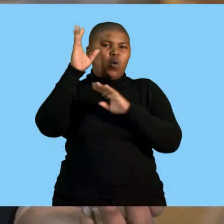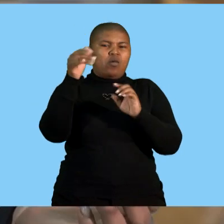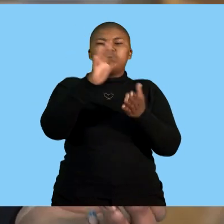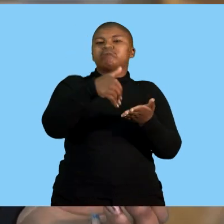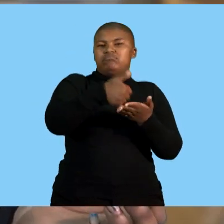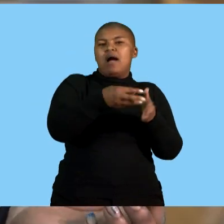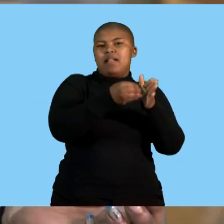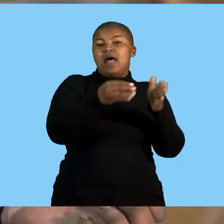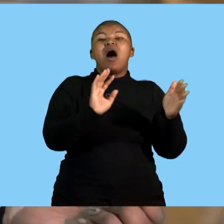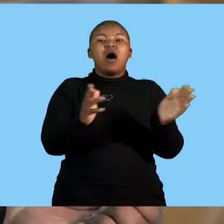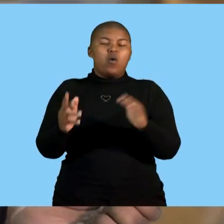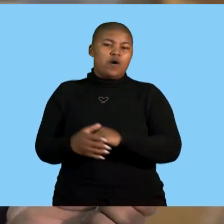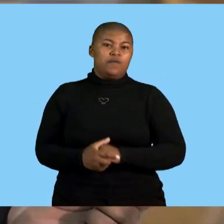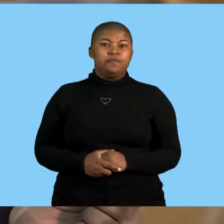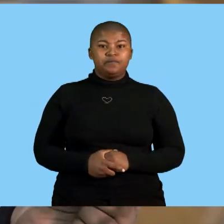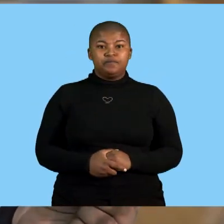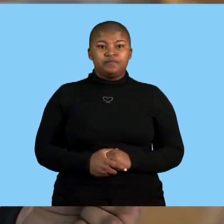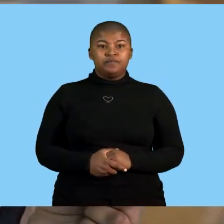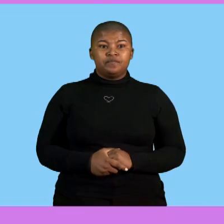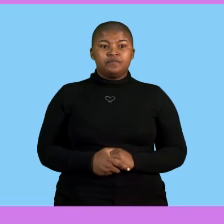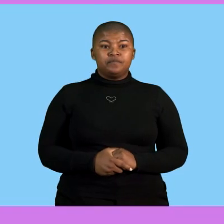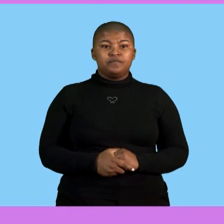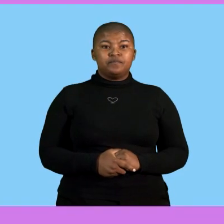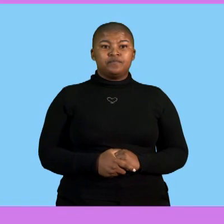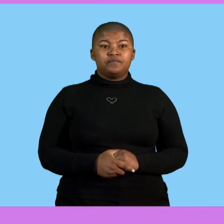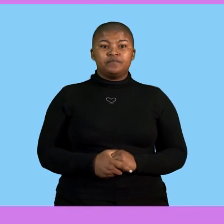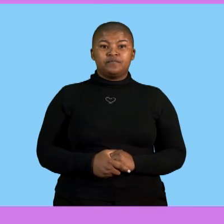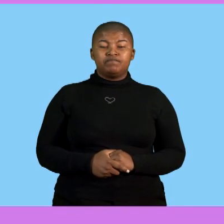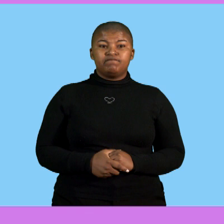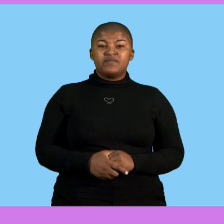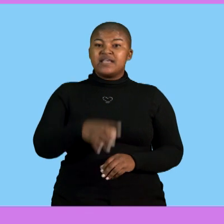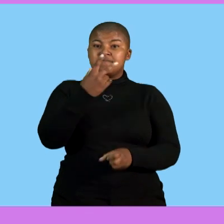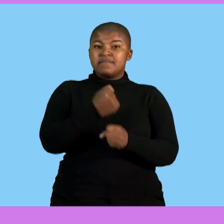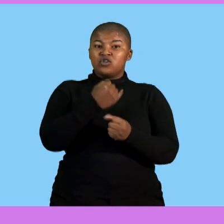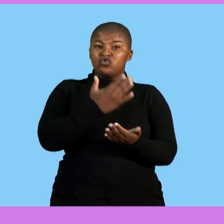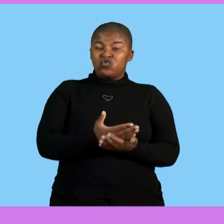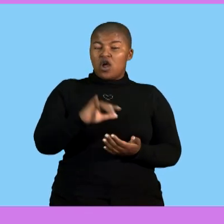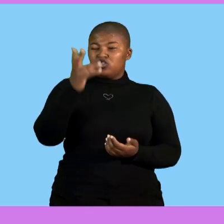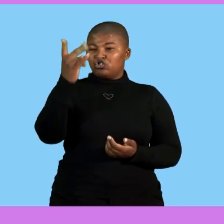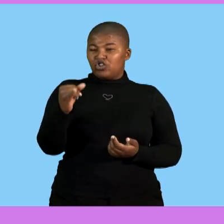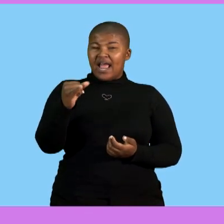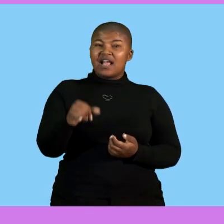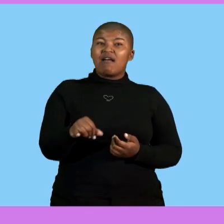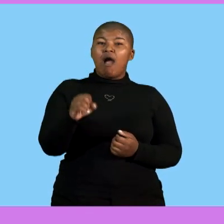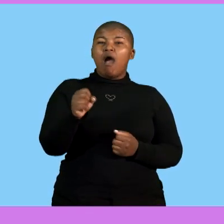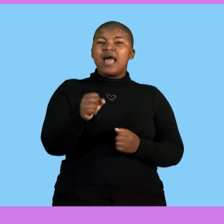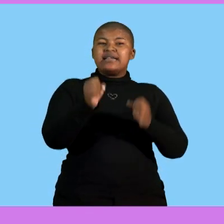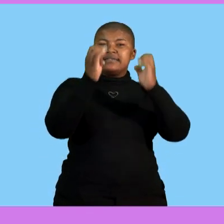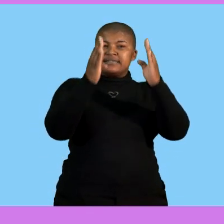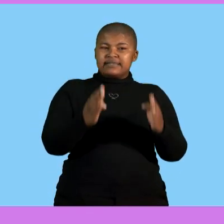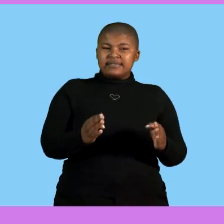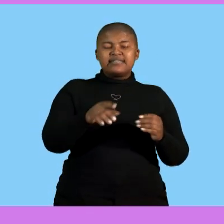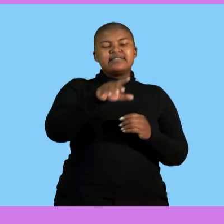learner improve their results. Now let us record it. The question here says, sort the test scores above in